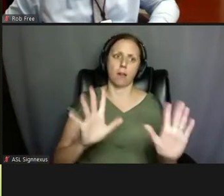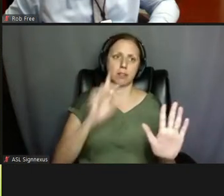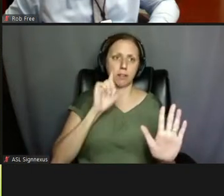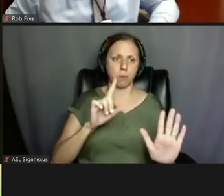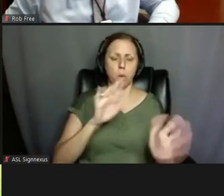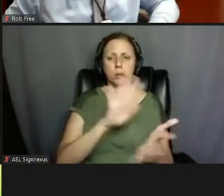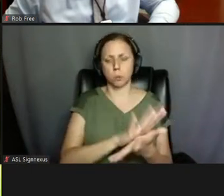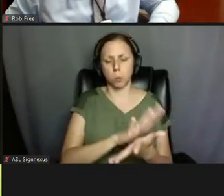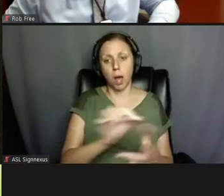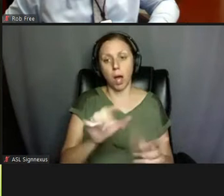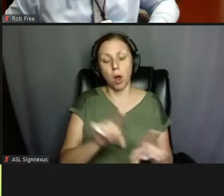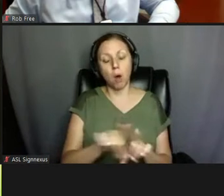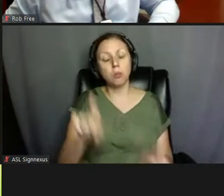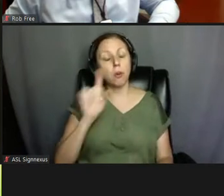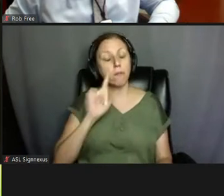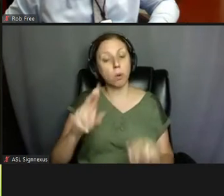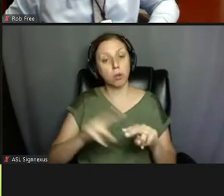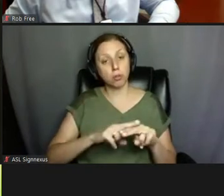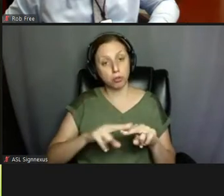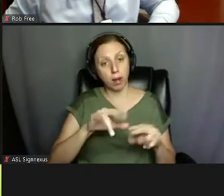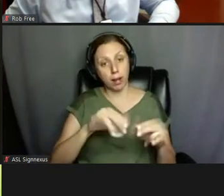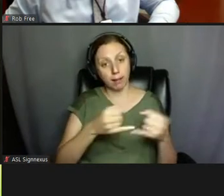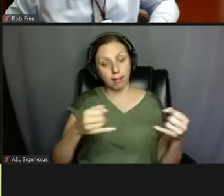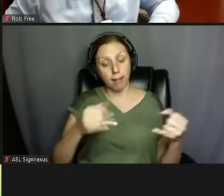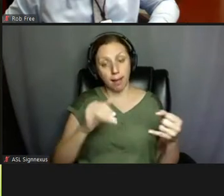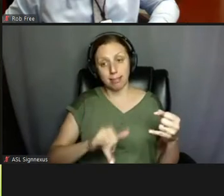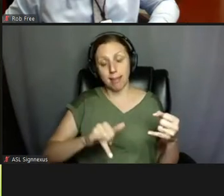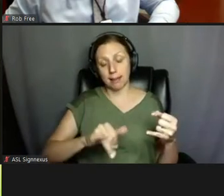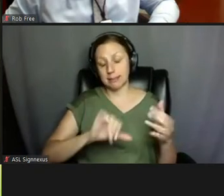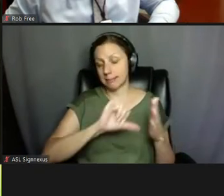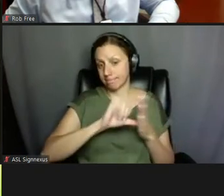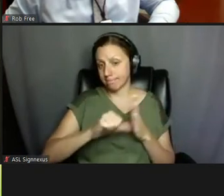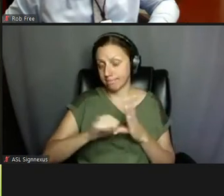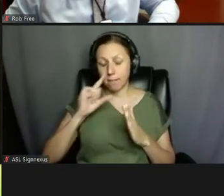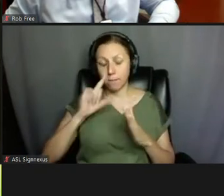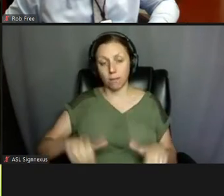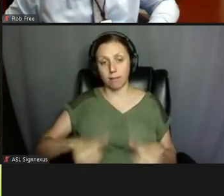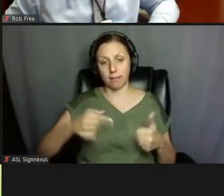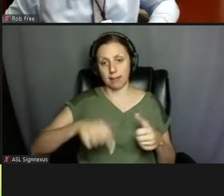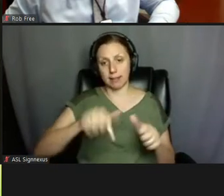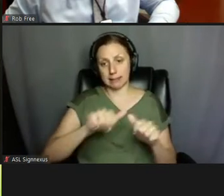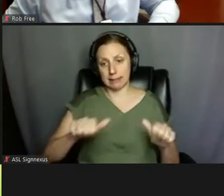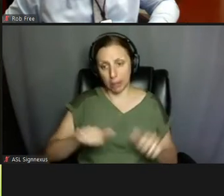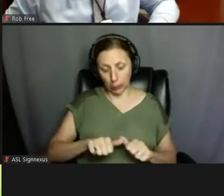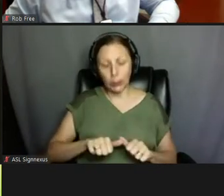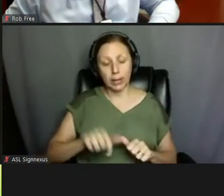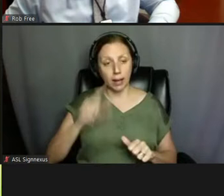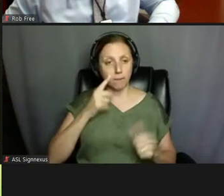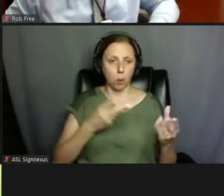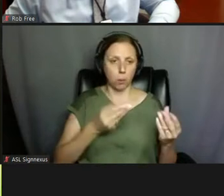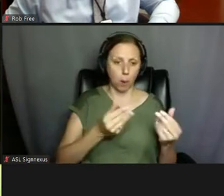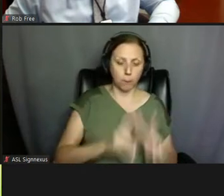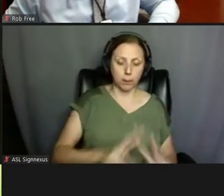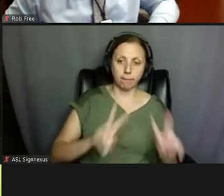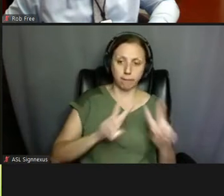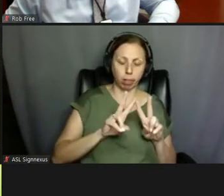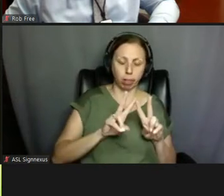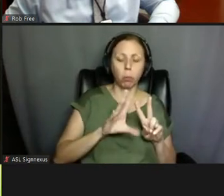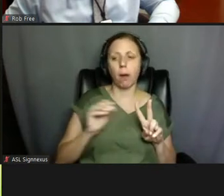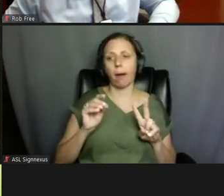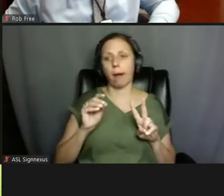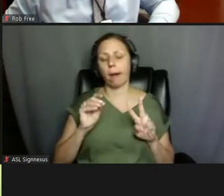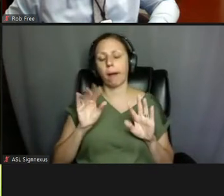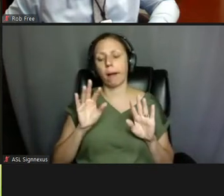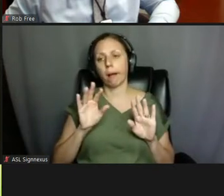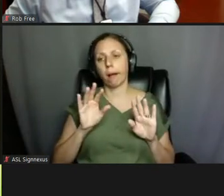school and for the train line. Those are the highlights of living in this area as far as property values. So